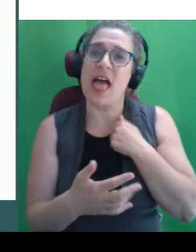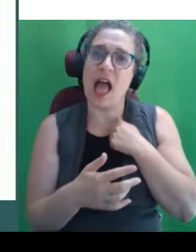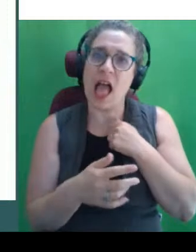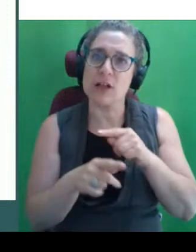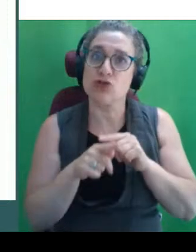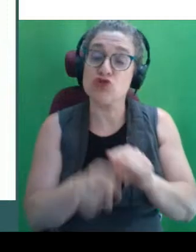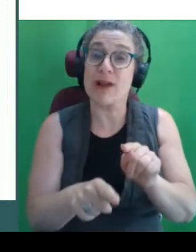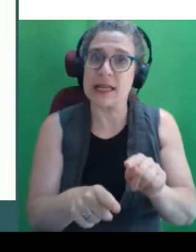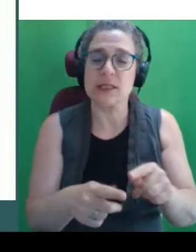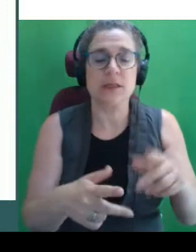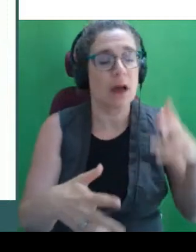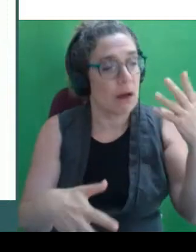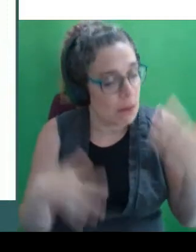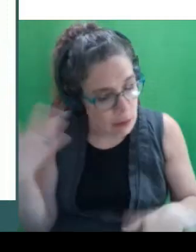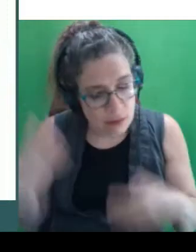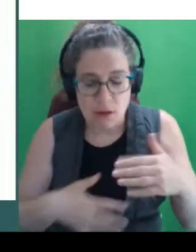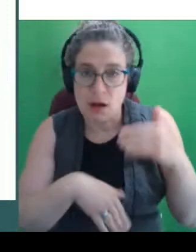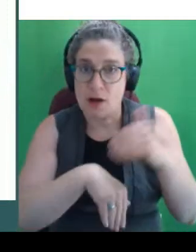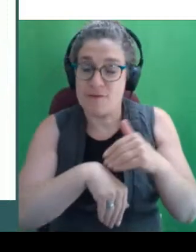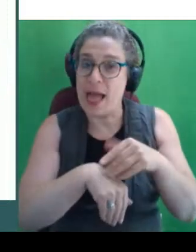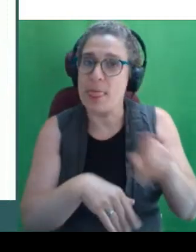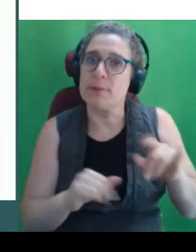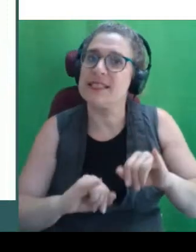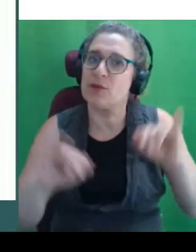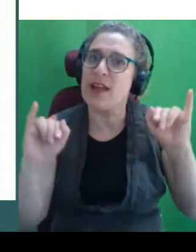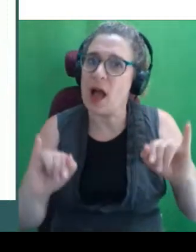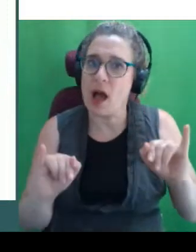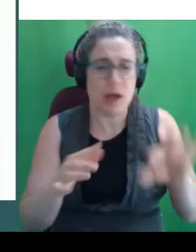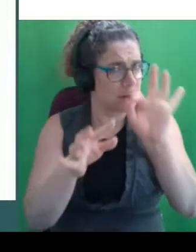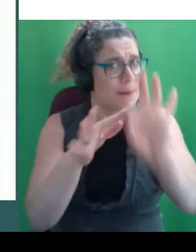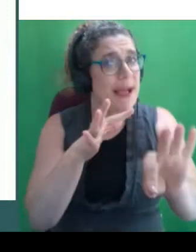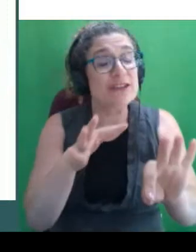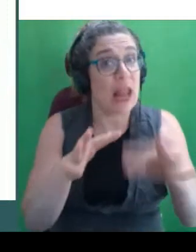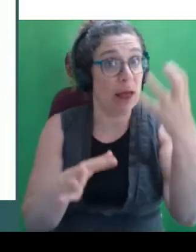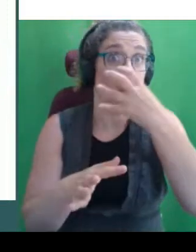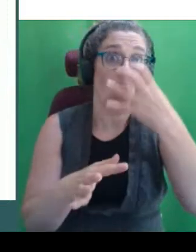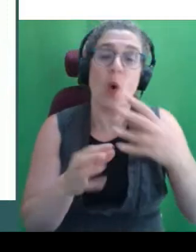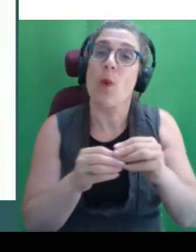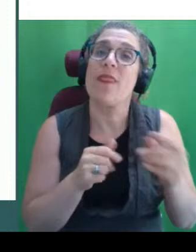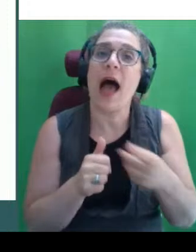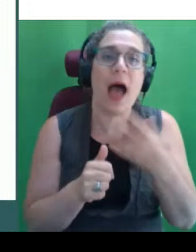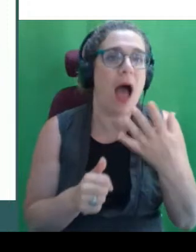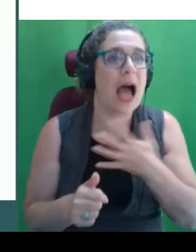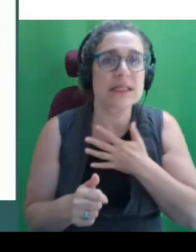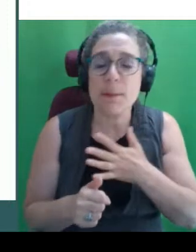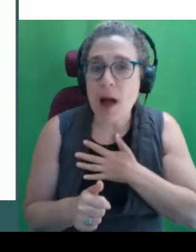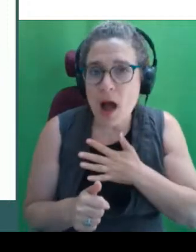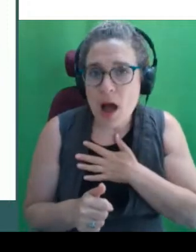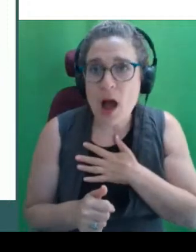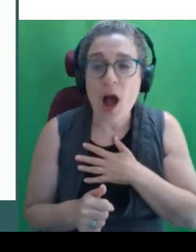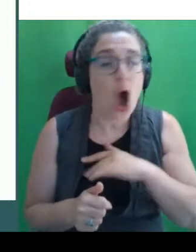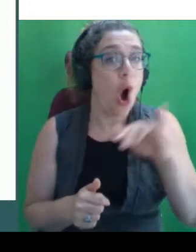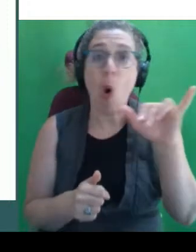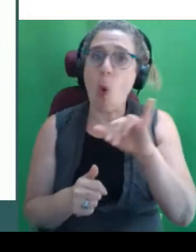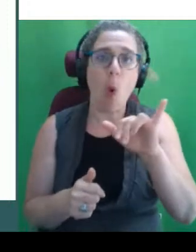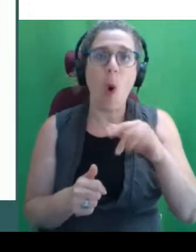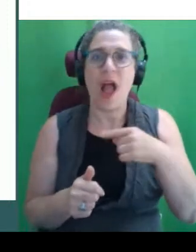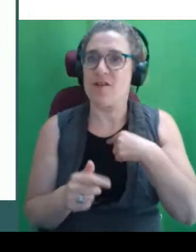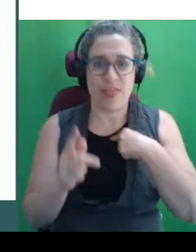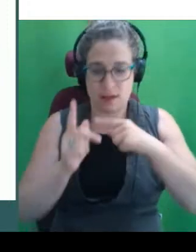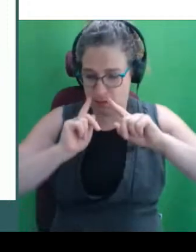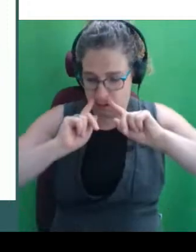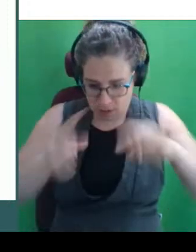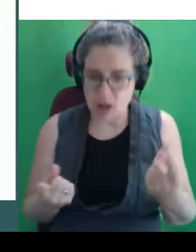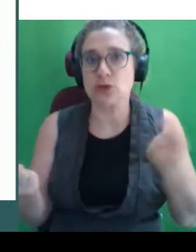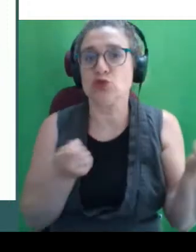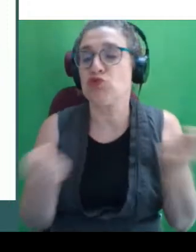severe, especially with asthma symptoms, etc., or if their symptoms are uncontrolled in any way,